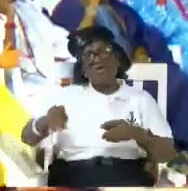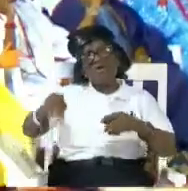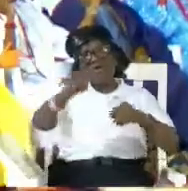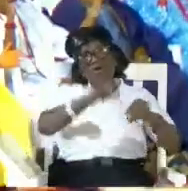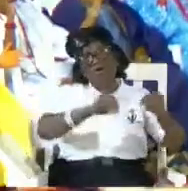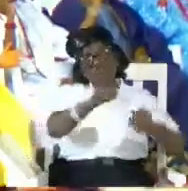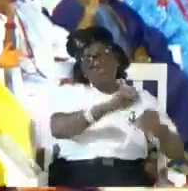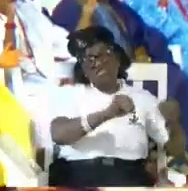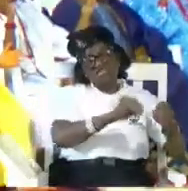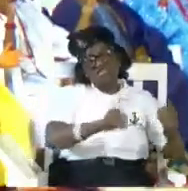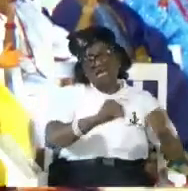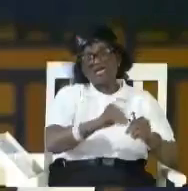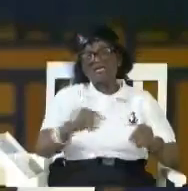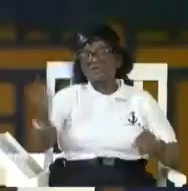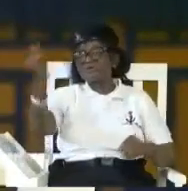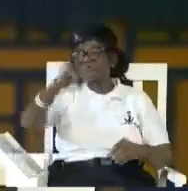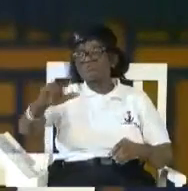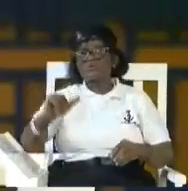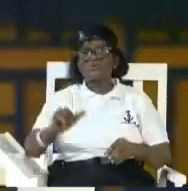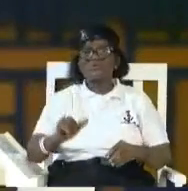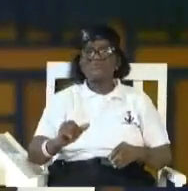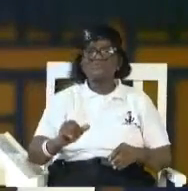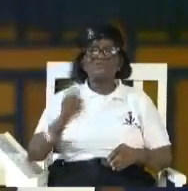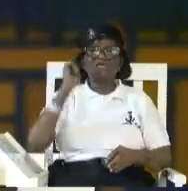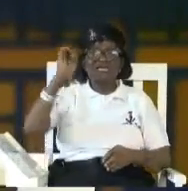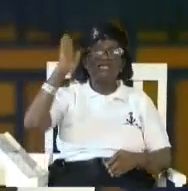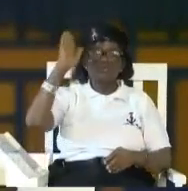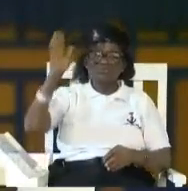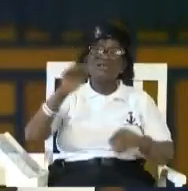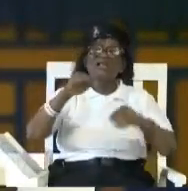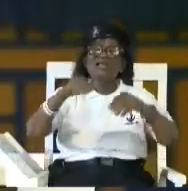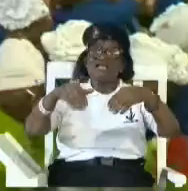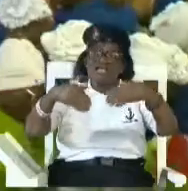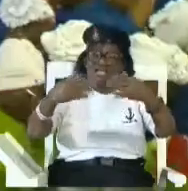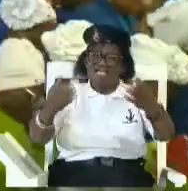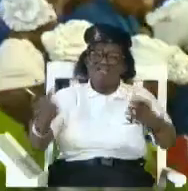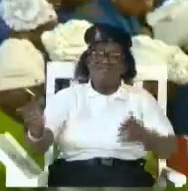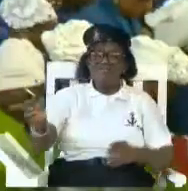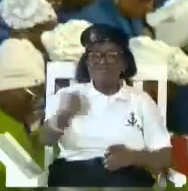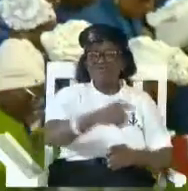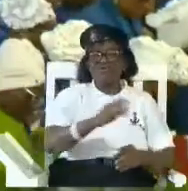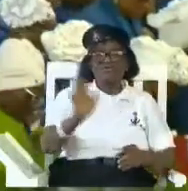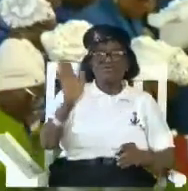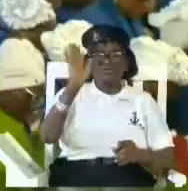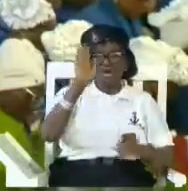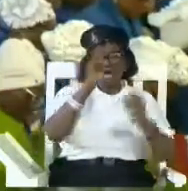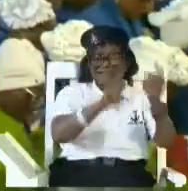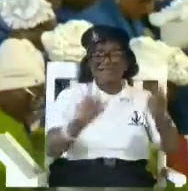He will grant your request in Jesus' name.